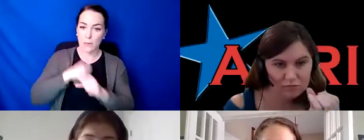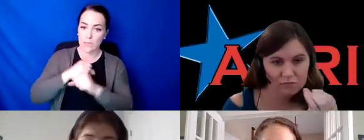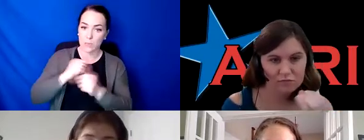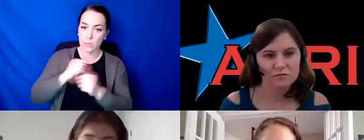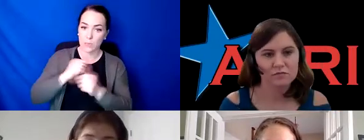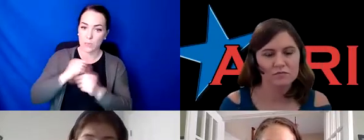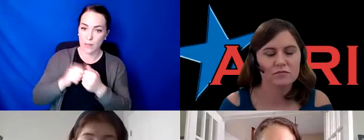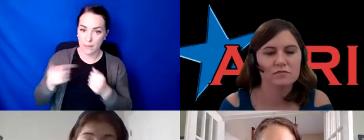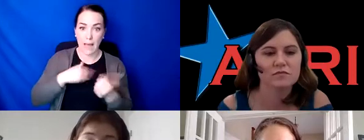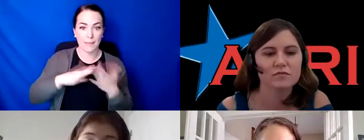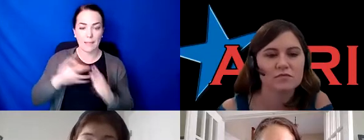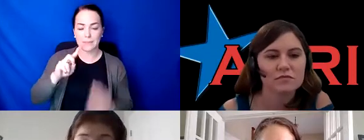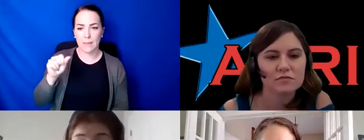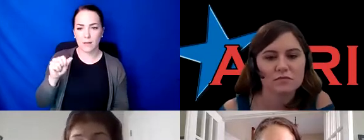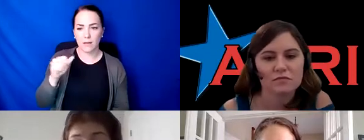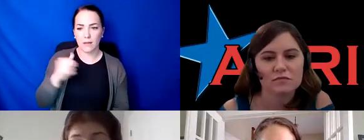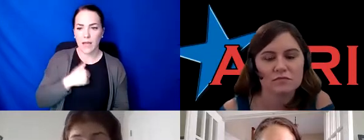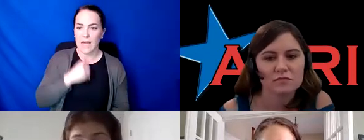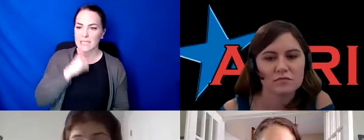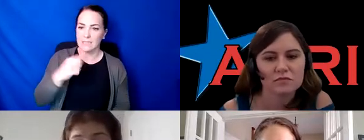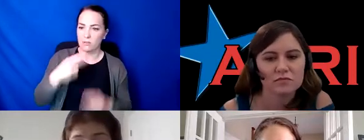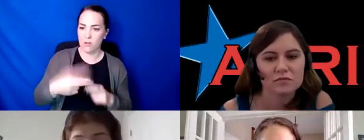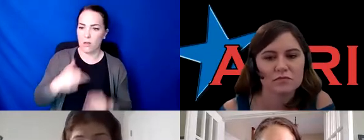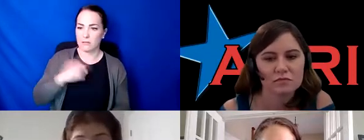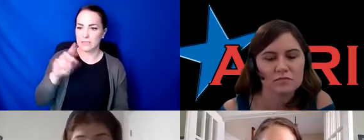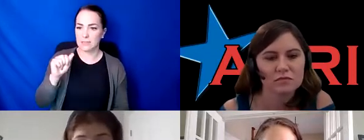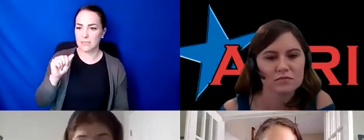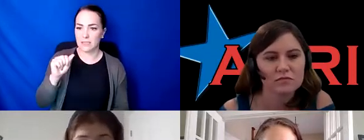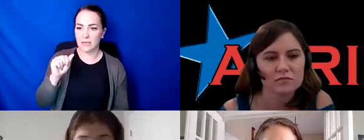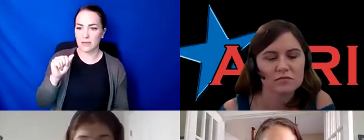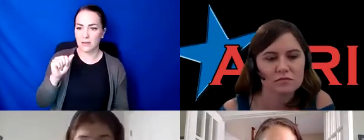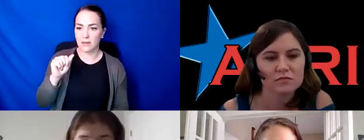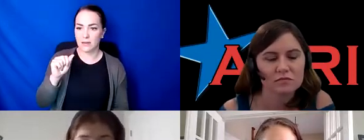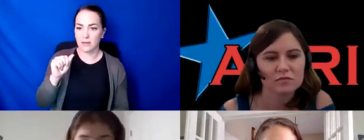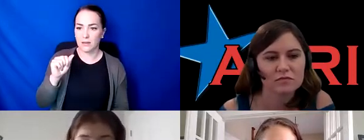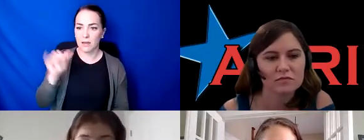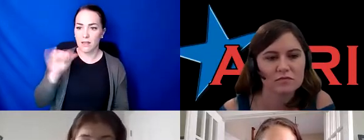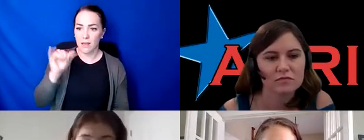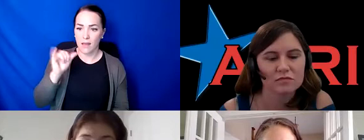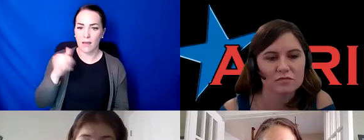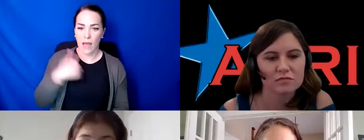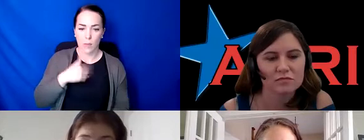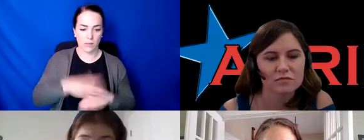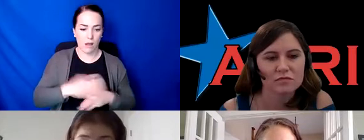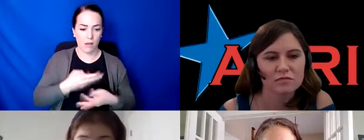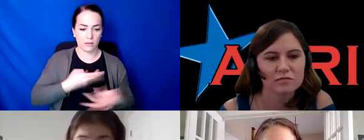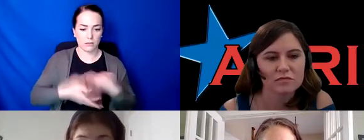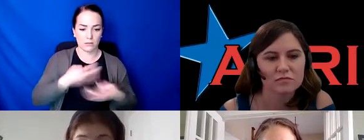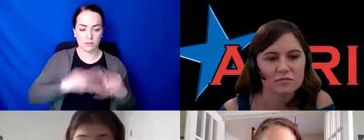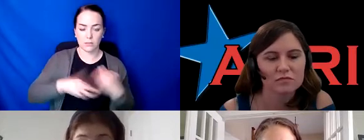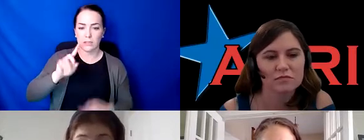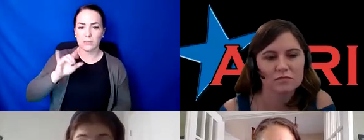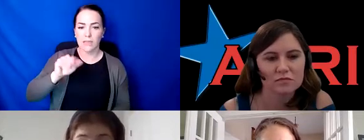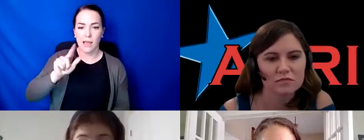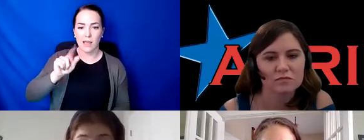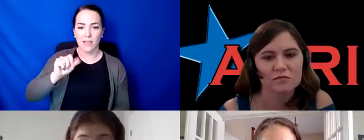didn't even call it a disability. I just basically, like, I was on dialysis, and I never considered it a disability.